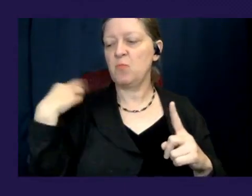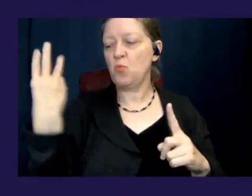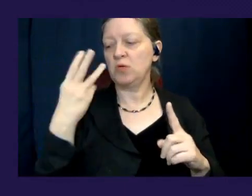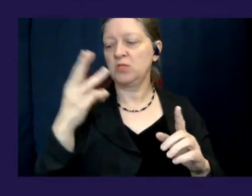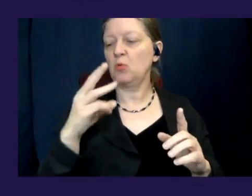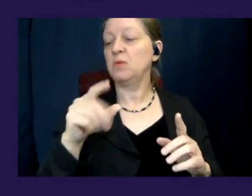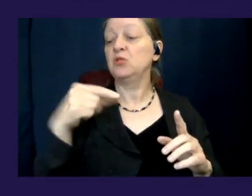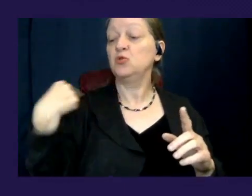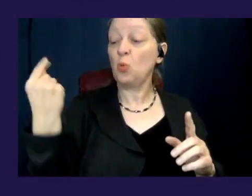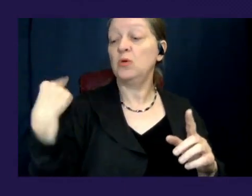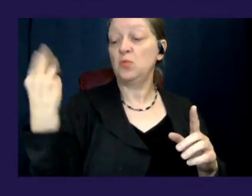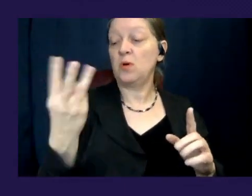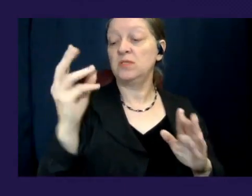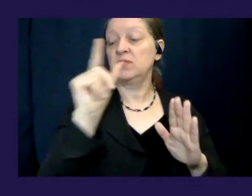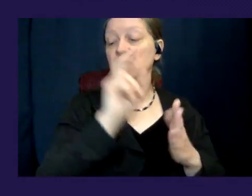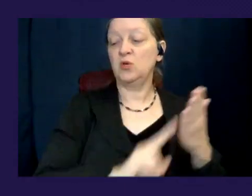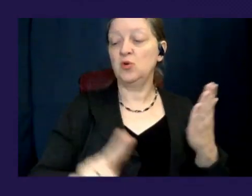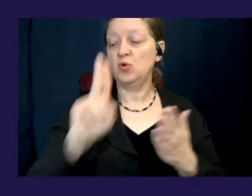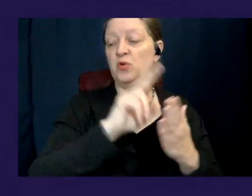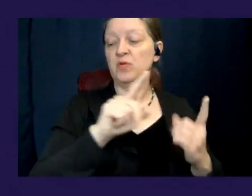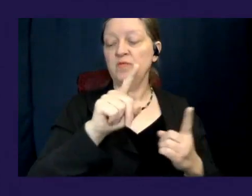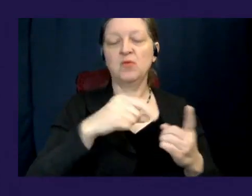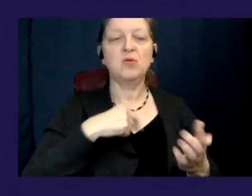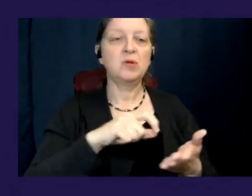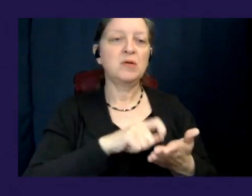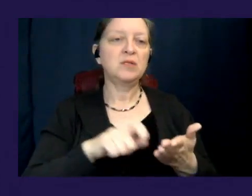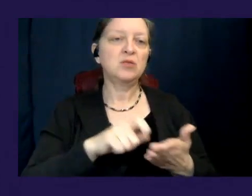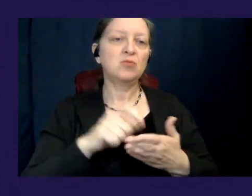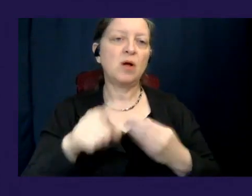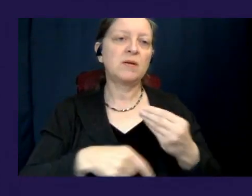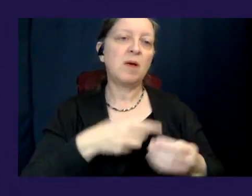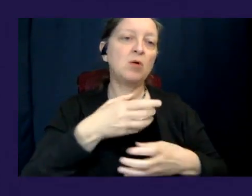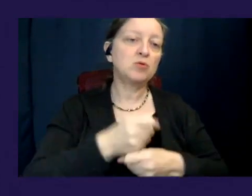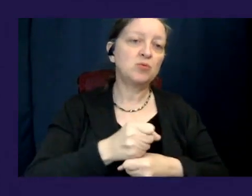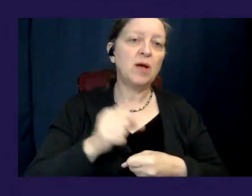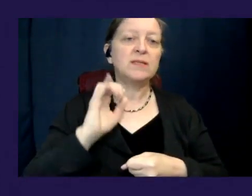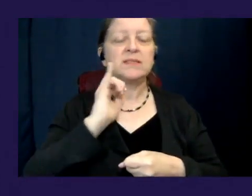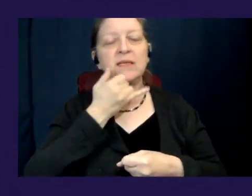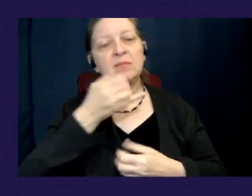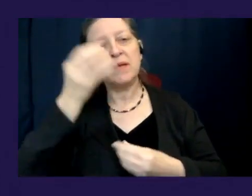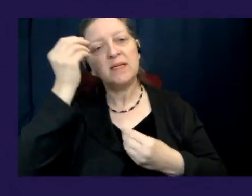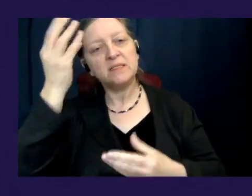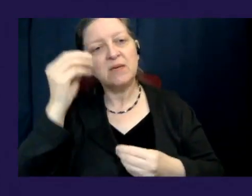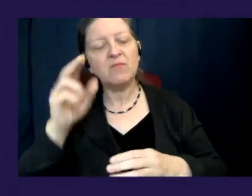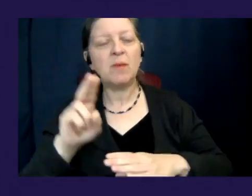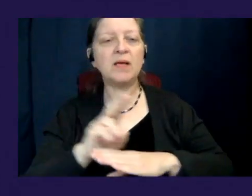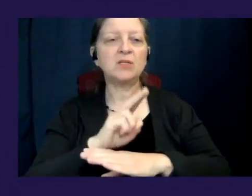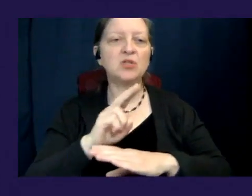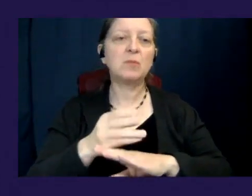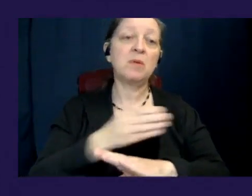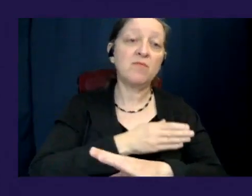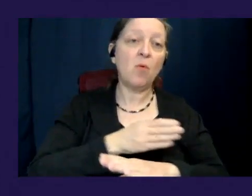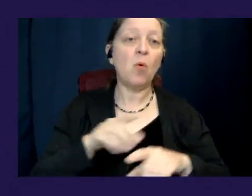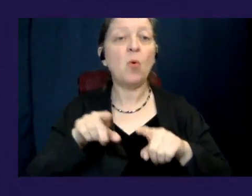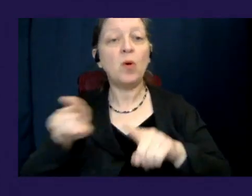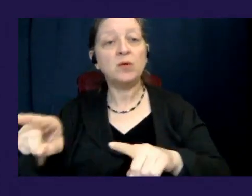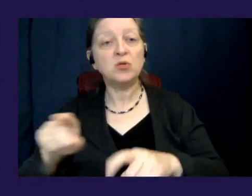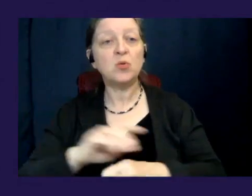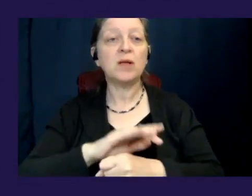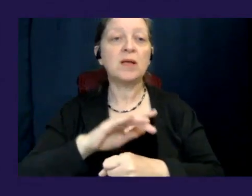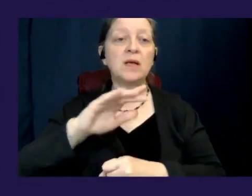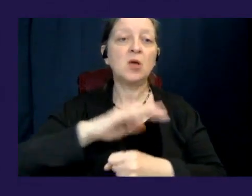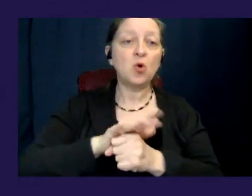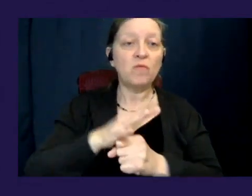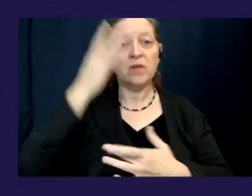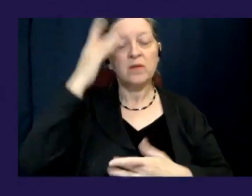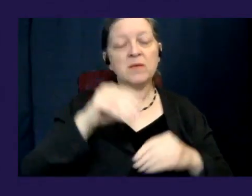networks, trust, and misinformation before and during the pandemic, using mathematical modeling and social network analysis. And so I think the question from the